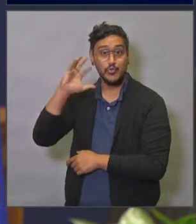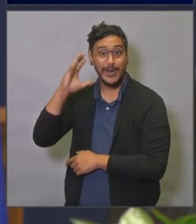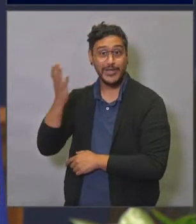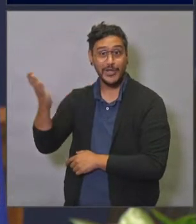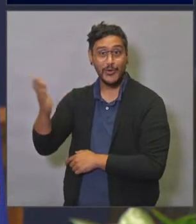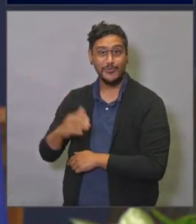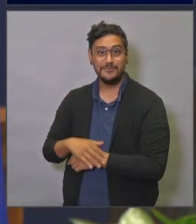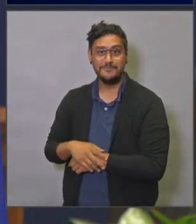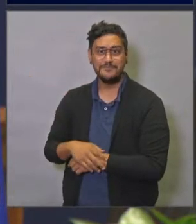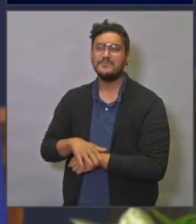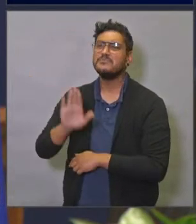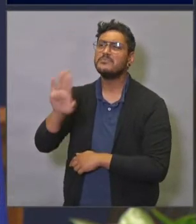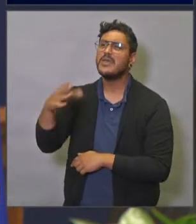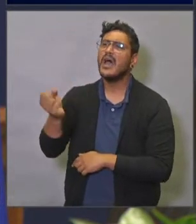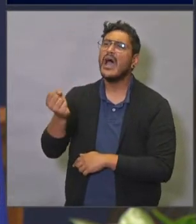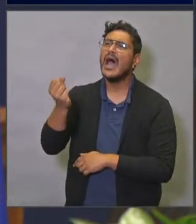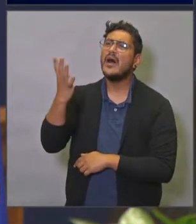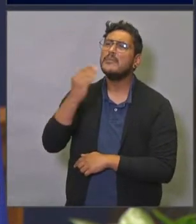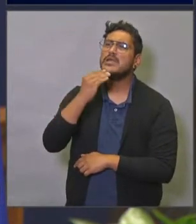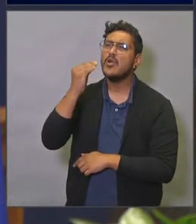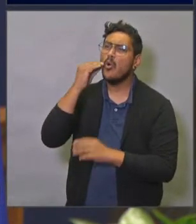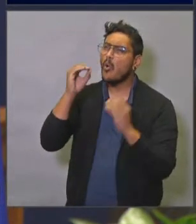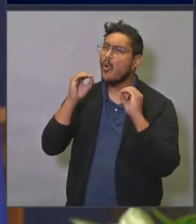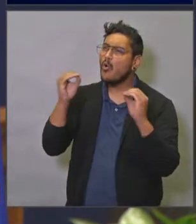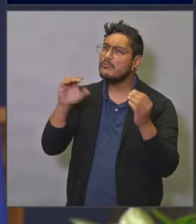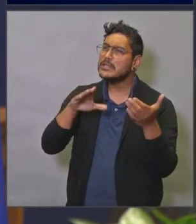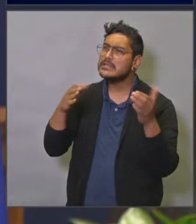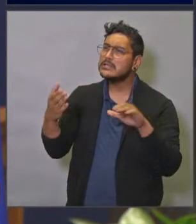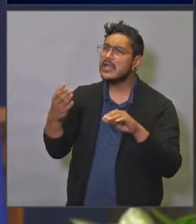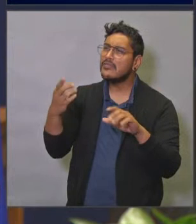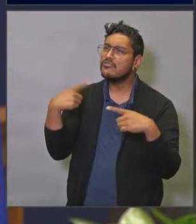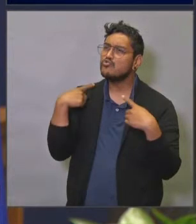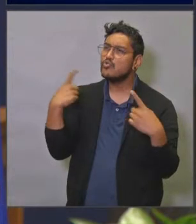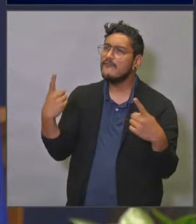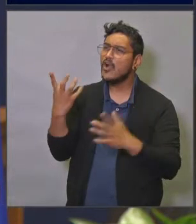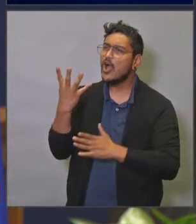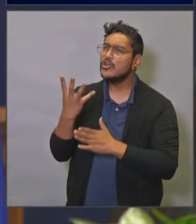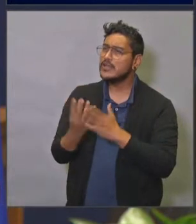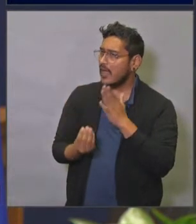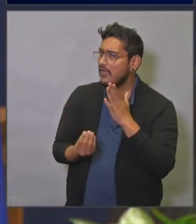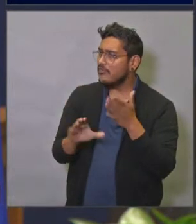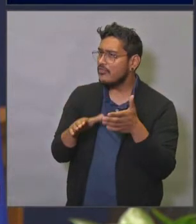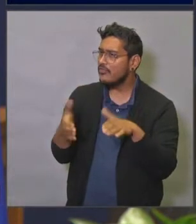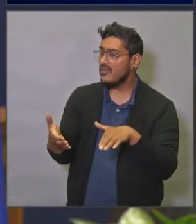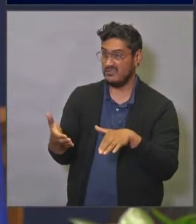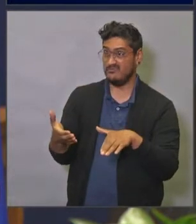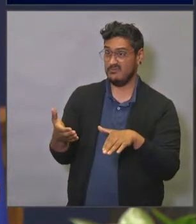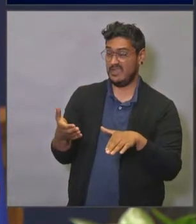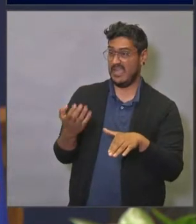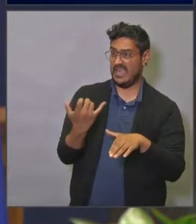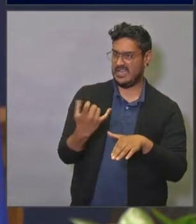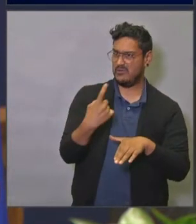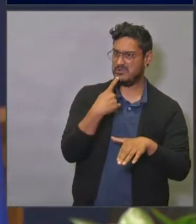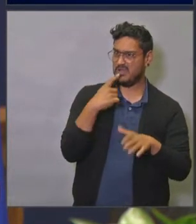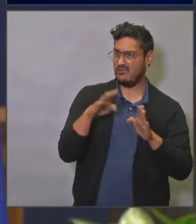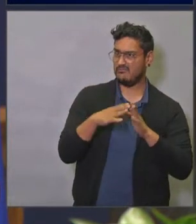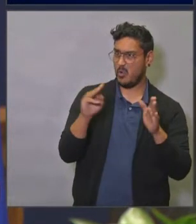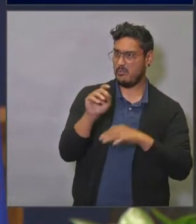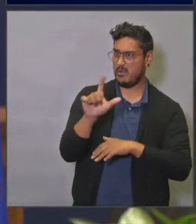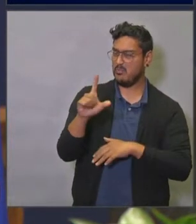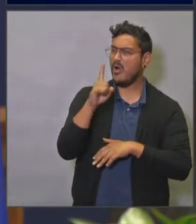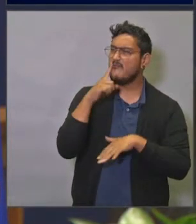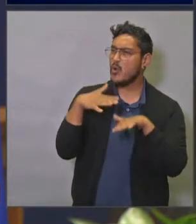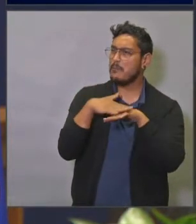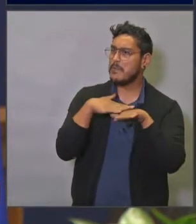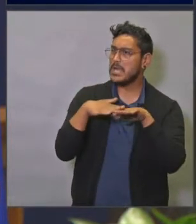How many homeless deaths reported at this point? And also, if the state is saying it's okay to reopen malls at limited capacity